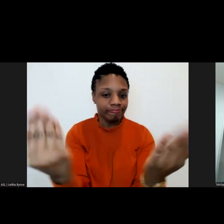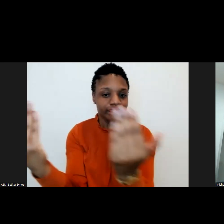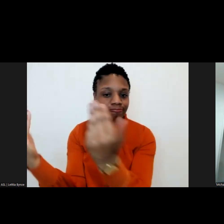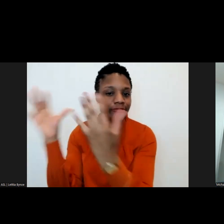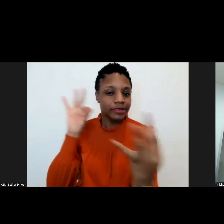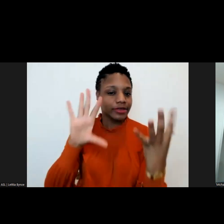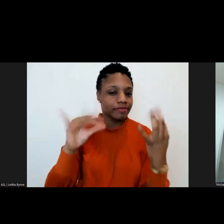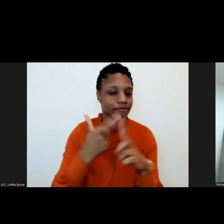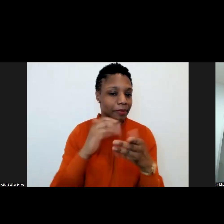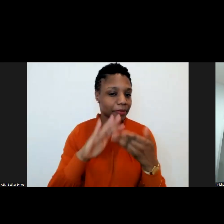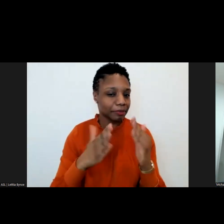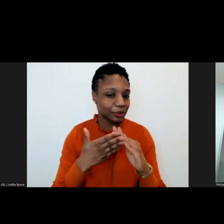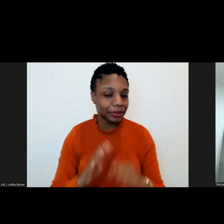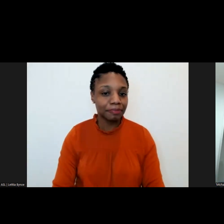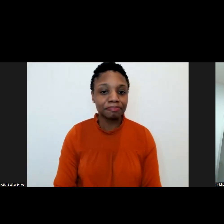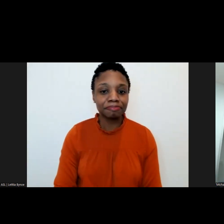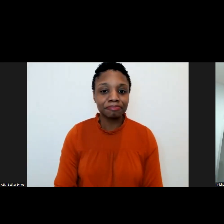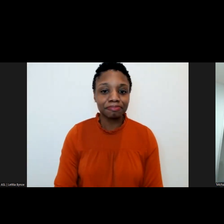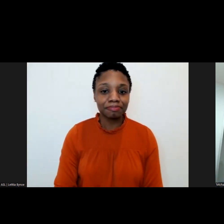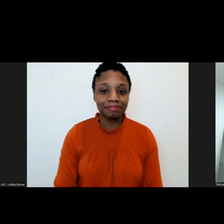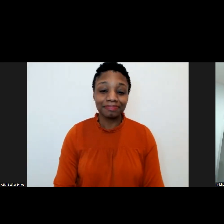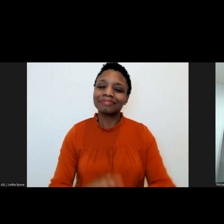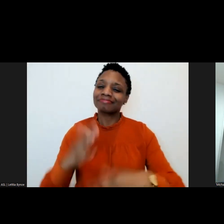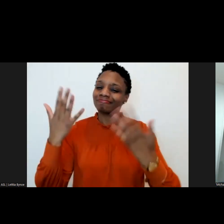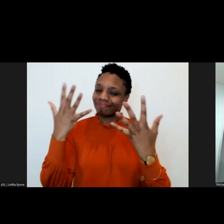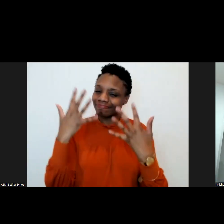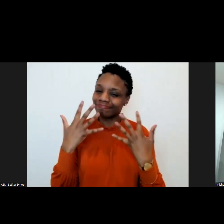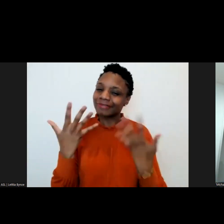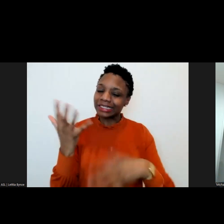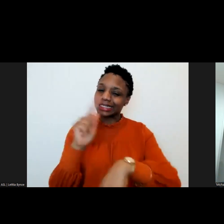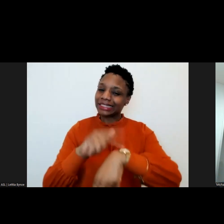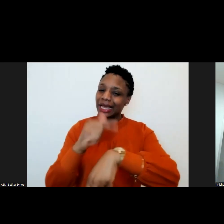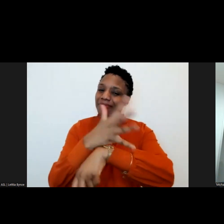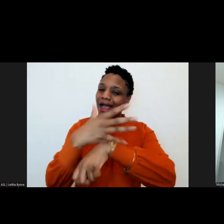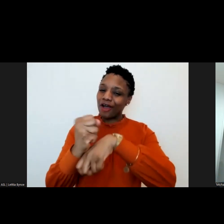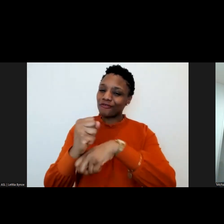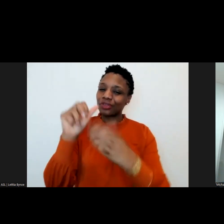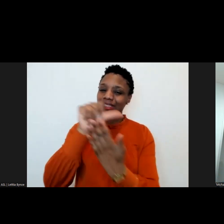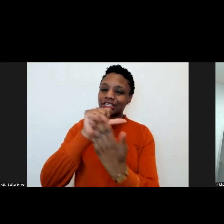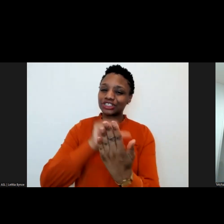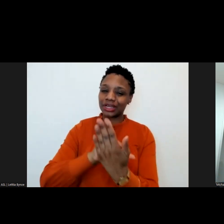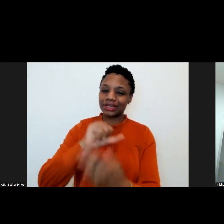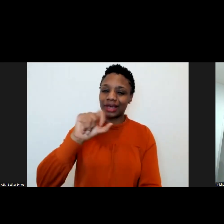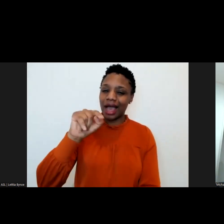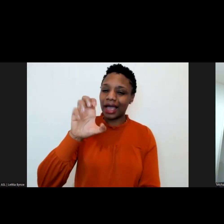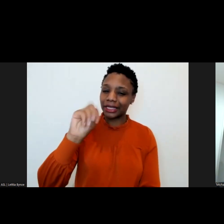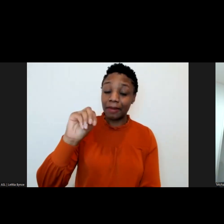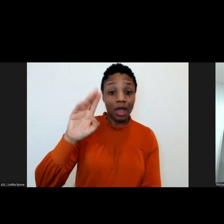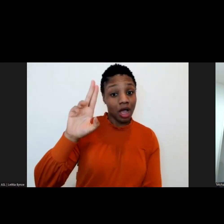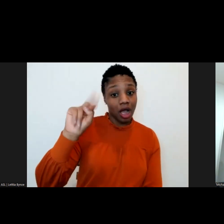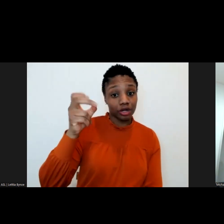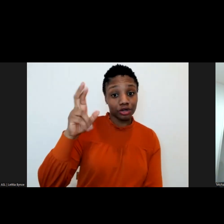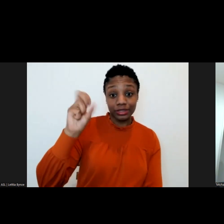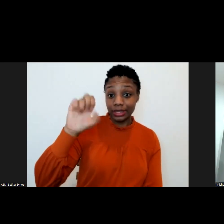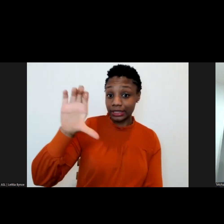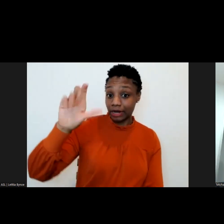And I think we're out of time for this agenda item, but thank you, Undersecretary Judge. And if folks have questions, they